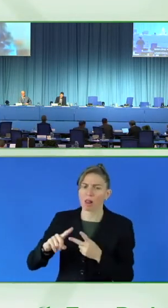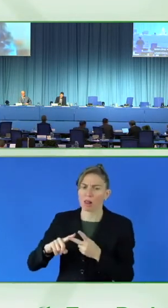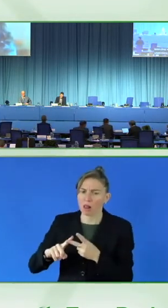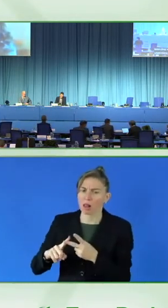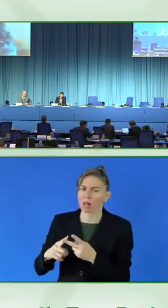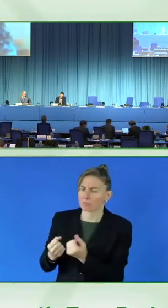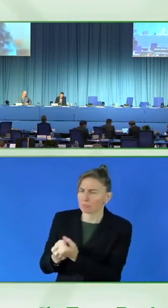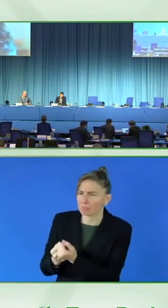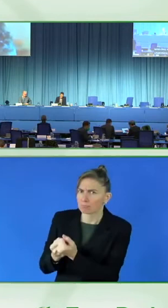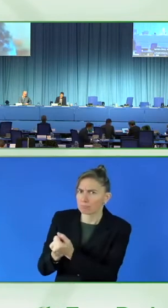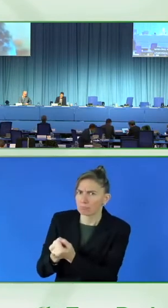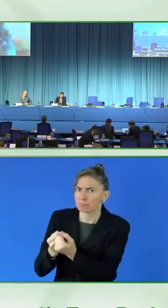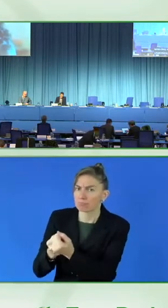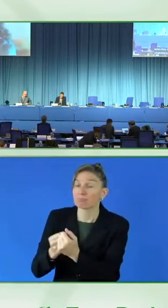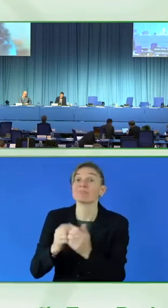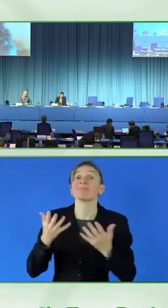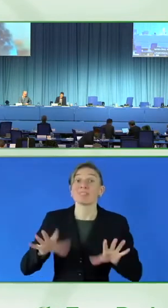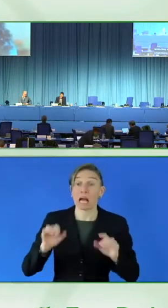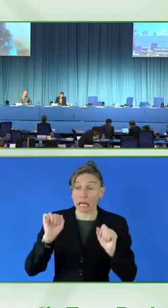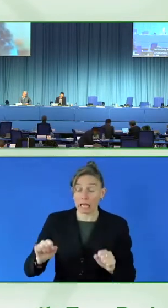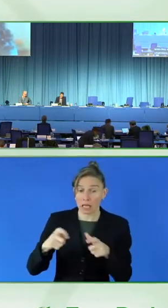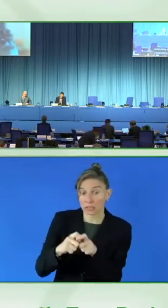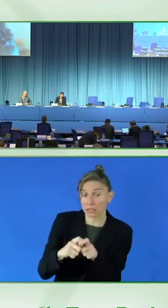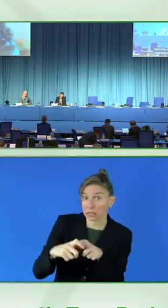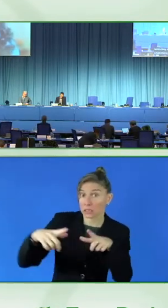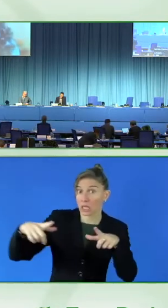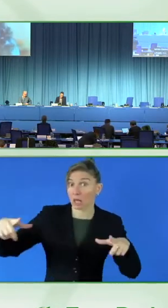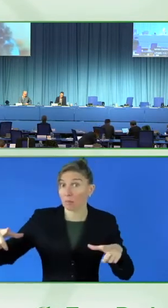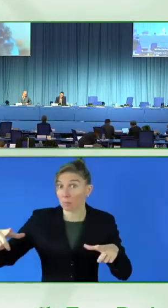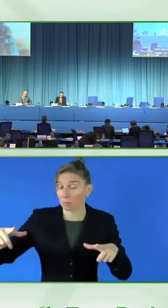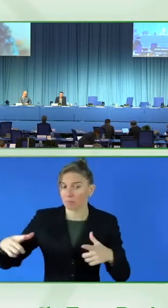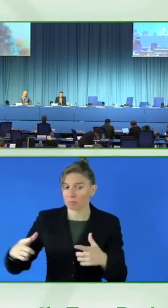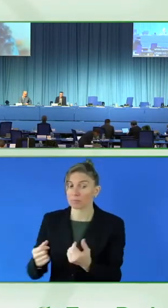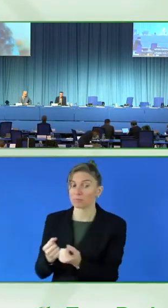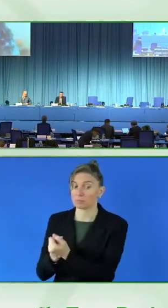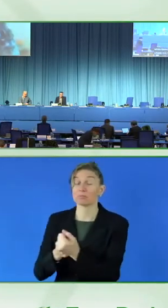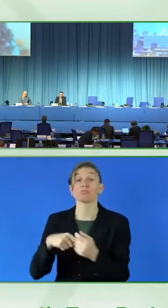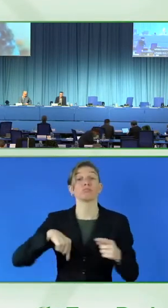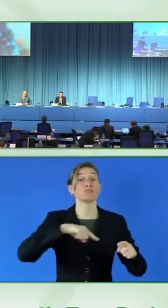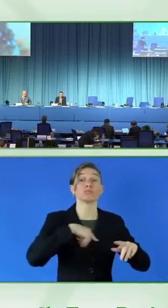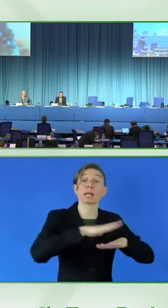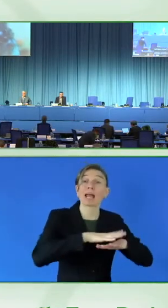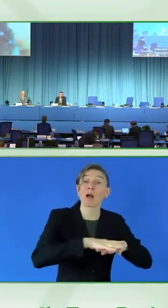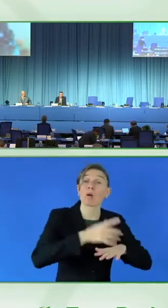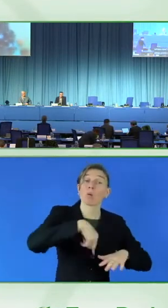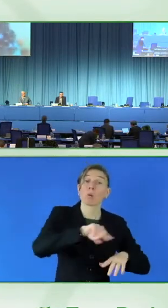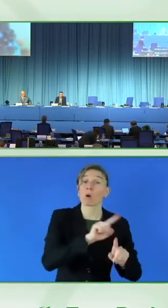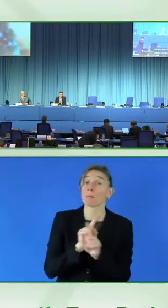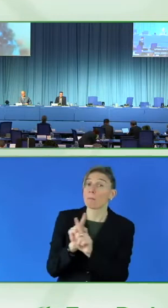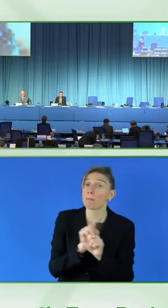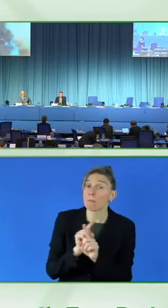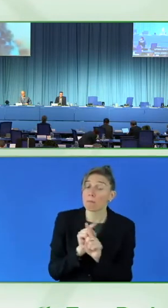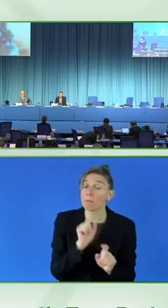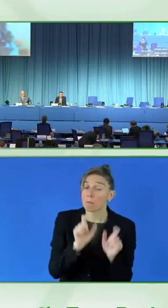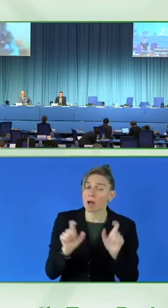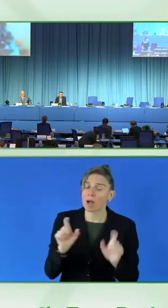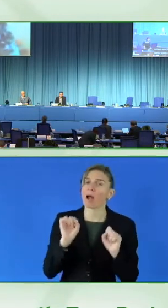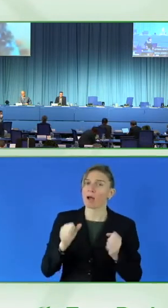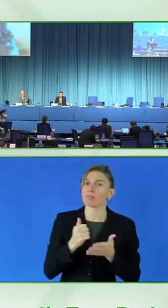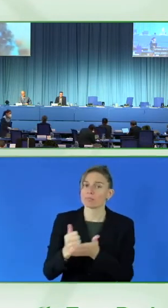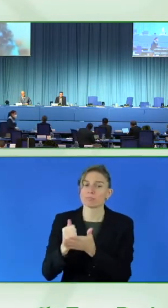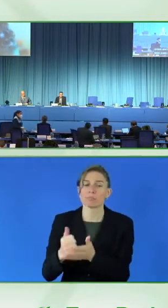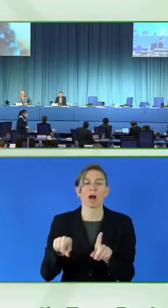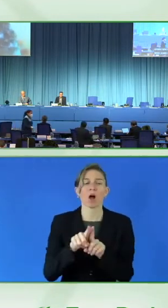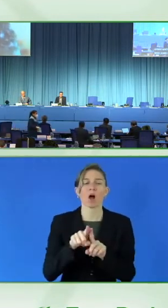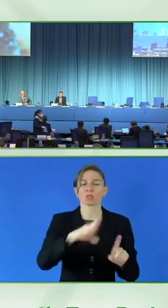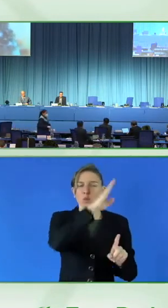scale up? Overall, we have a network of mentors who make this possible. We work with academics such as IIT